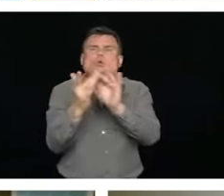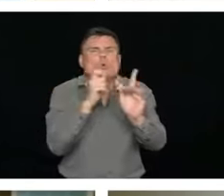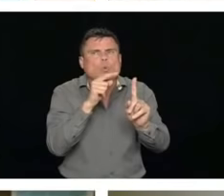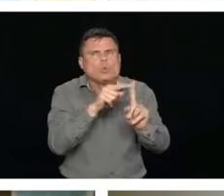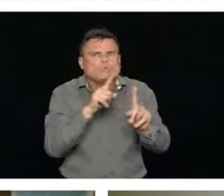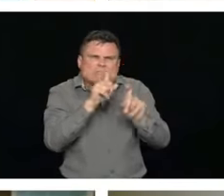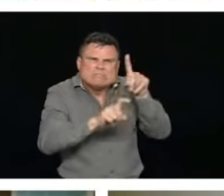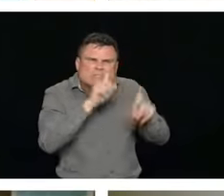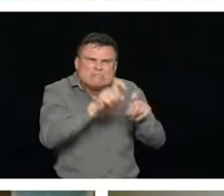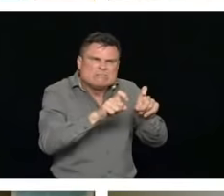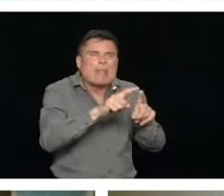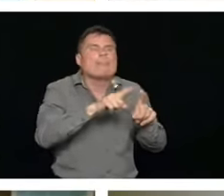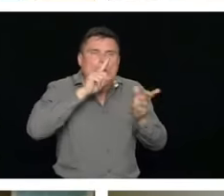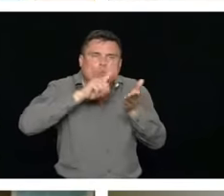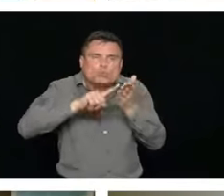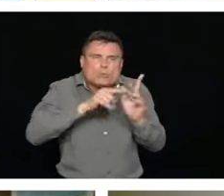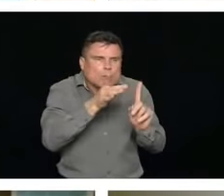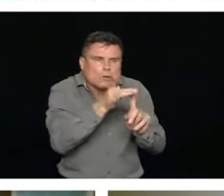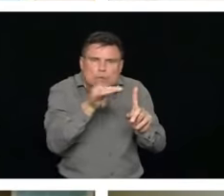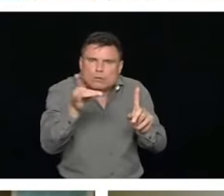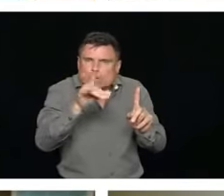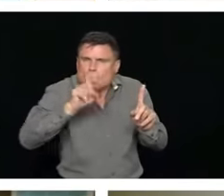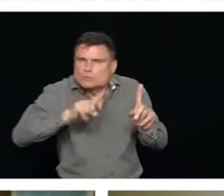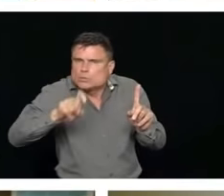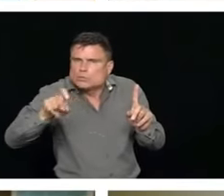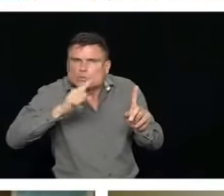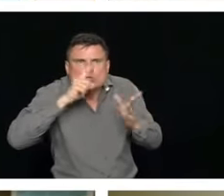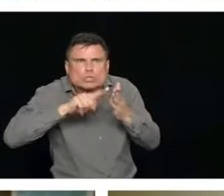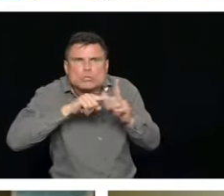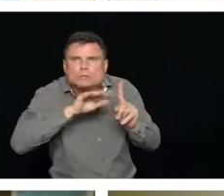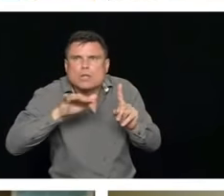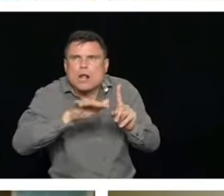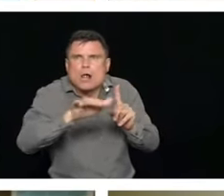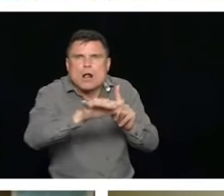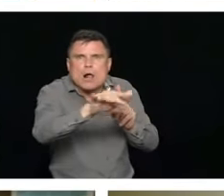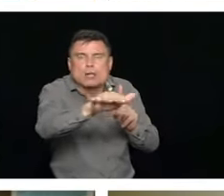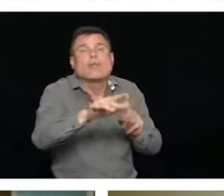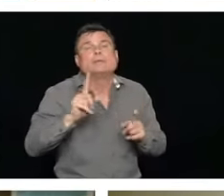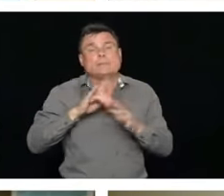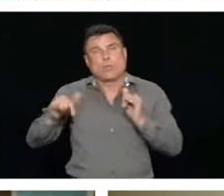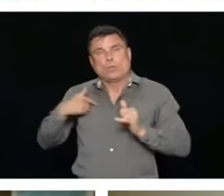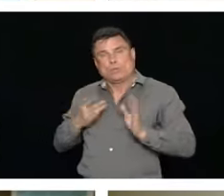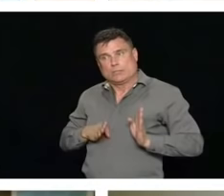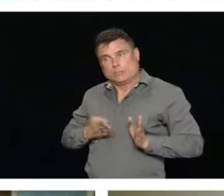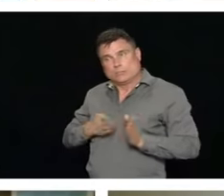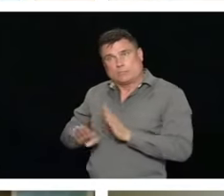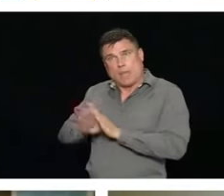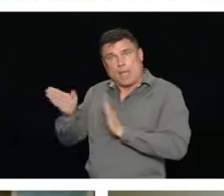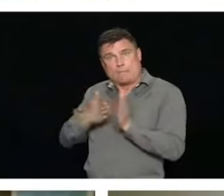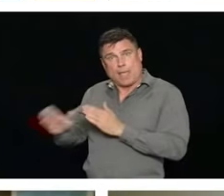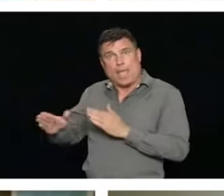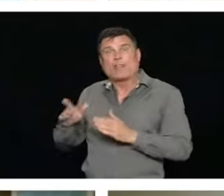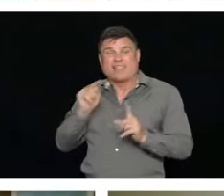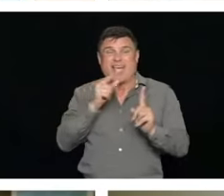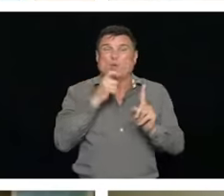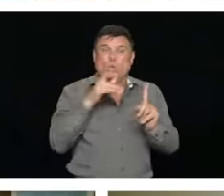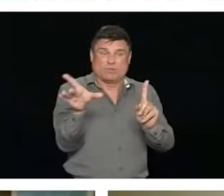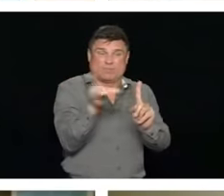plan for each of those people to stay at home and self-isolate for 14